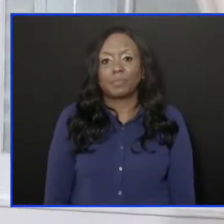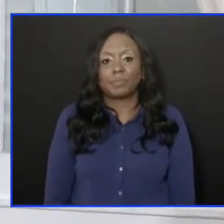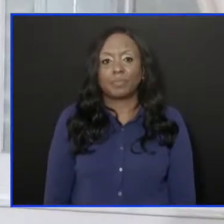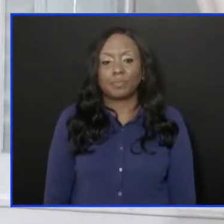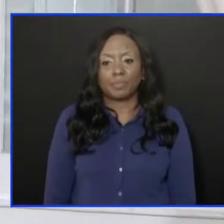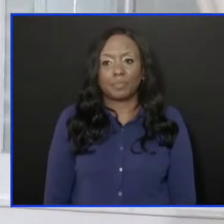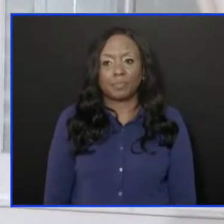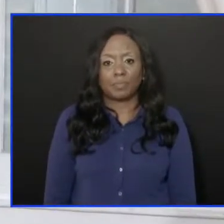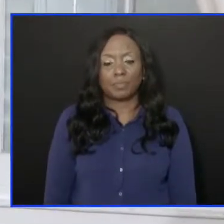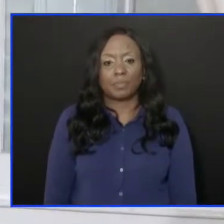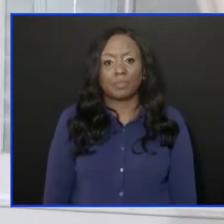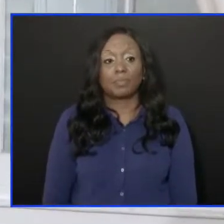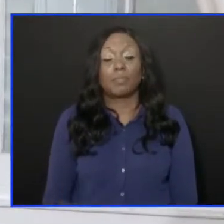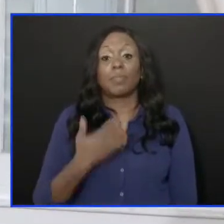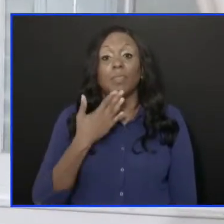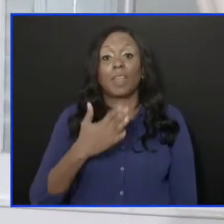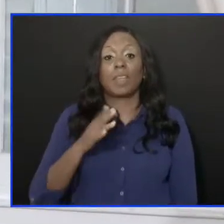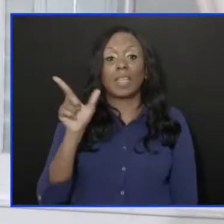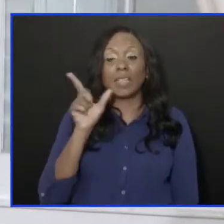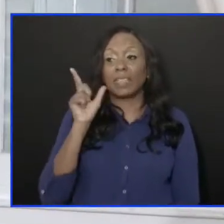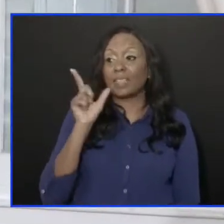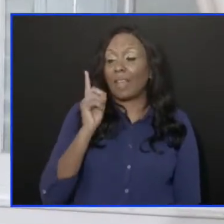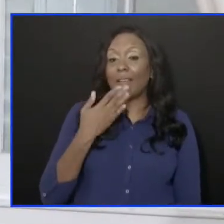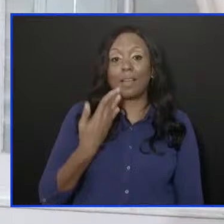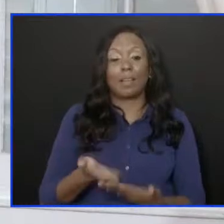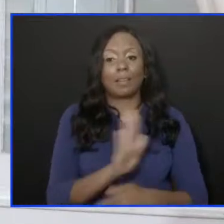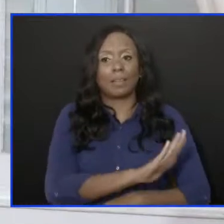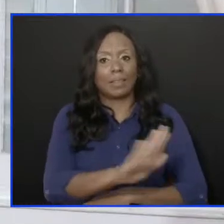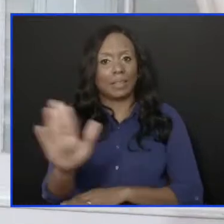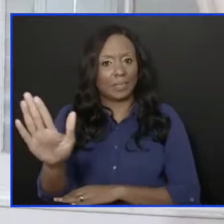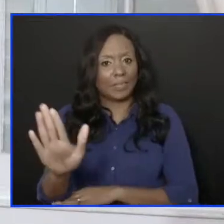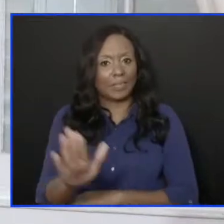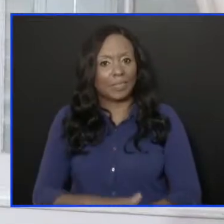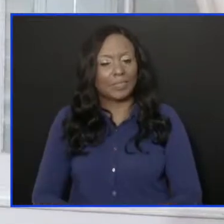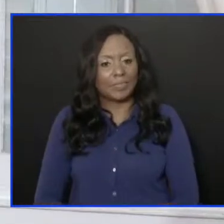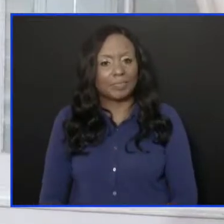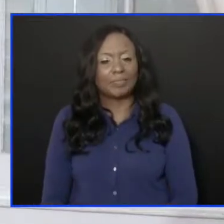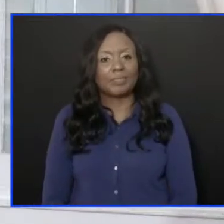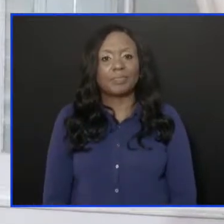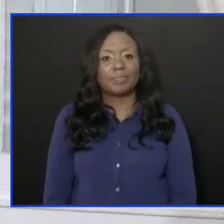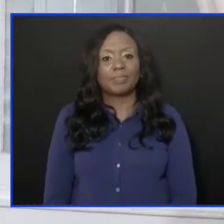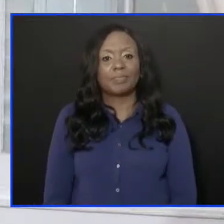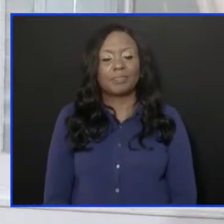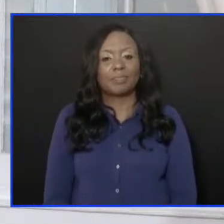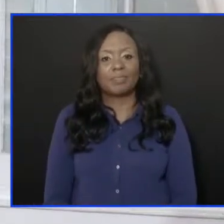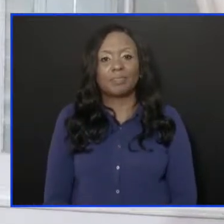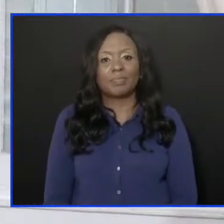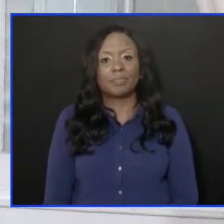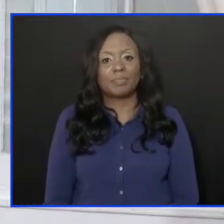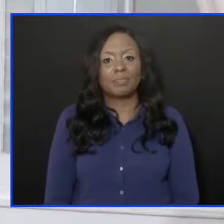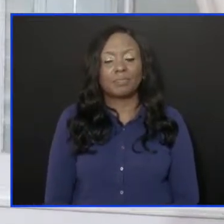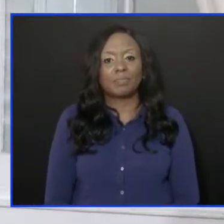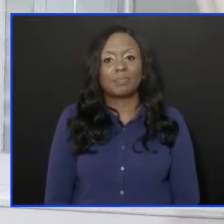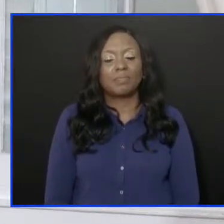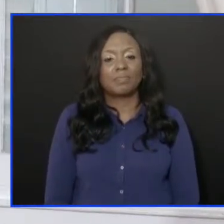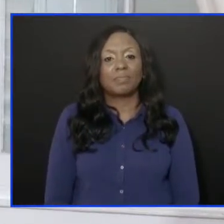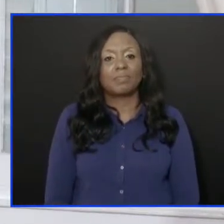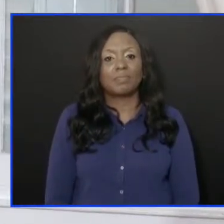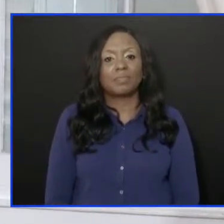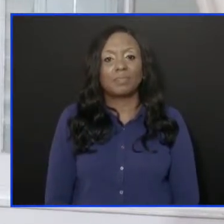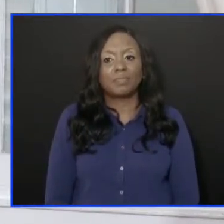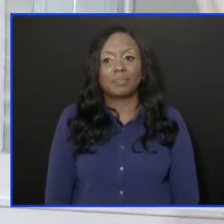Thank you very much, Lisa. Good afternoon to each and every one of you. The first thing I want to